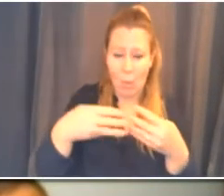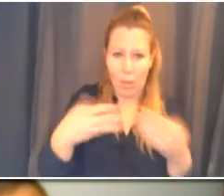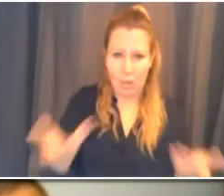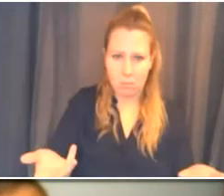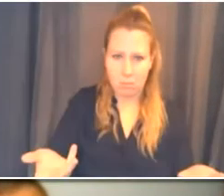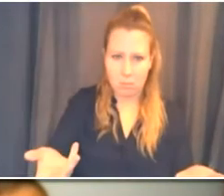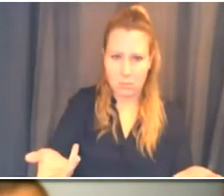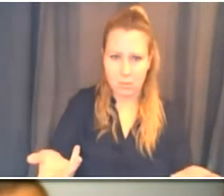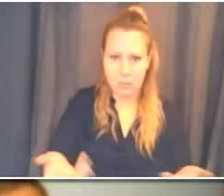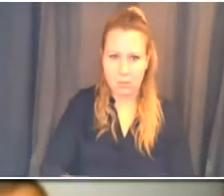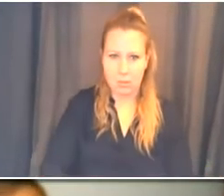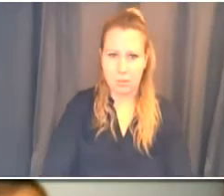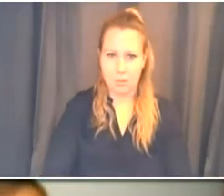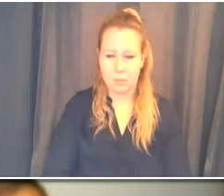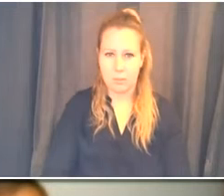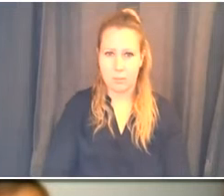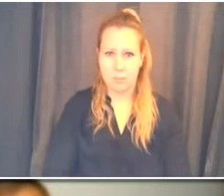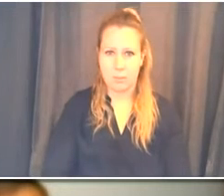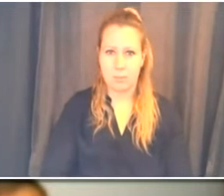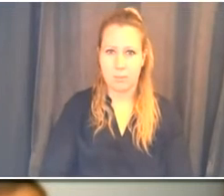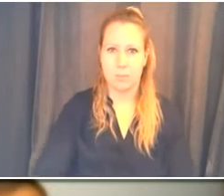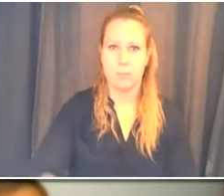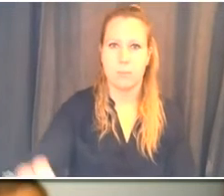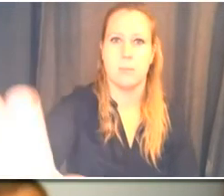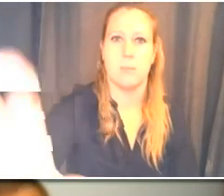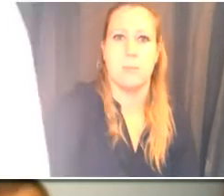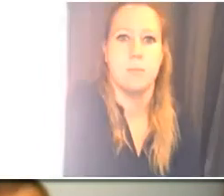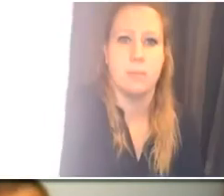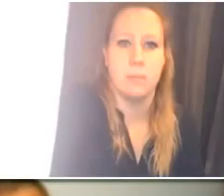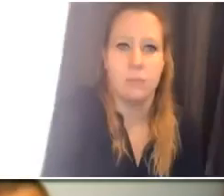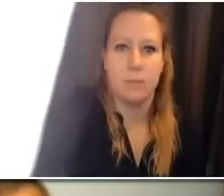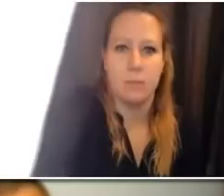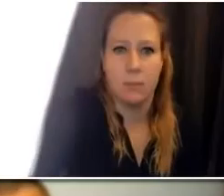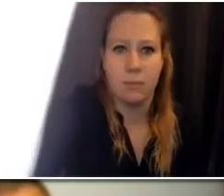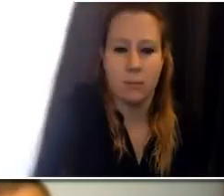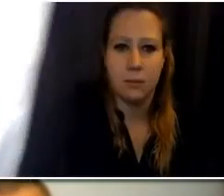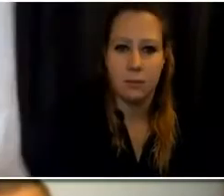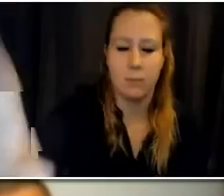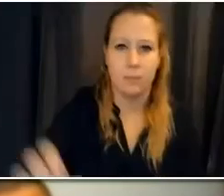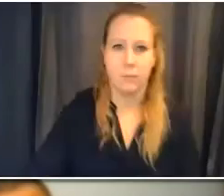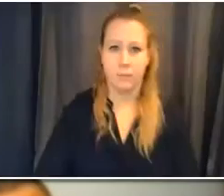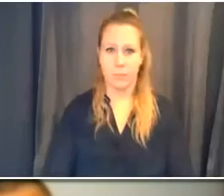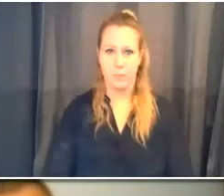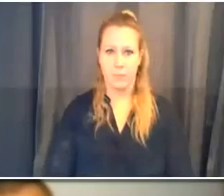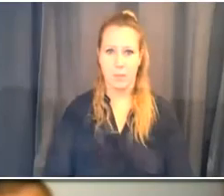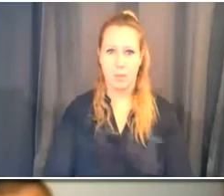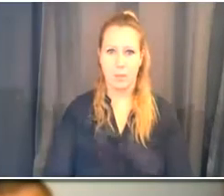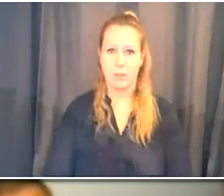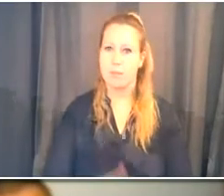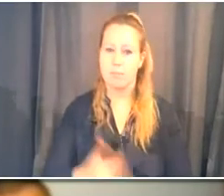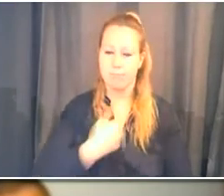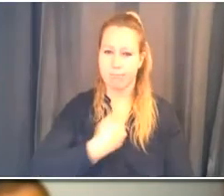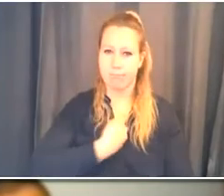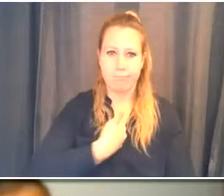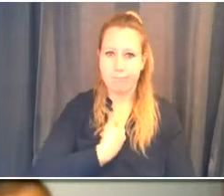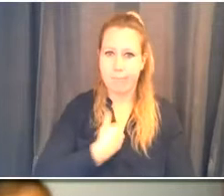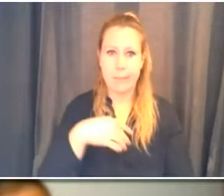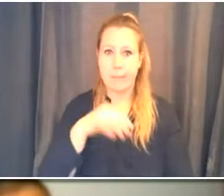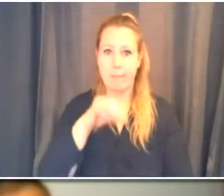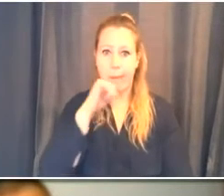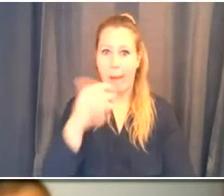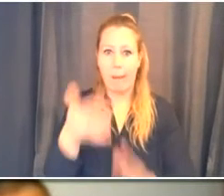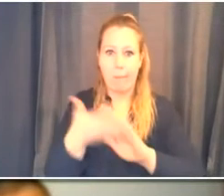is a uh a report that's mandated I Believe by uh council member cumbo legislation that gives a